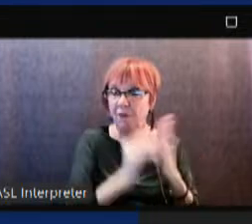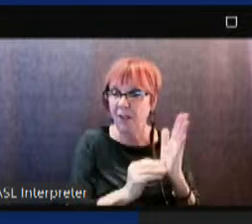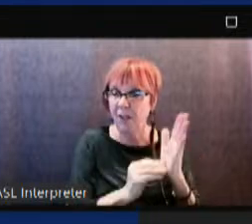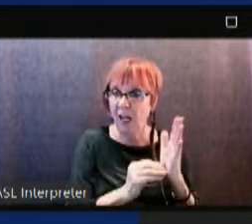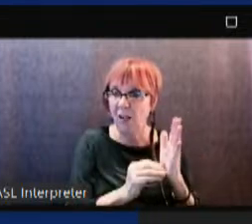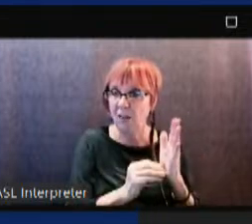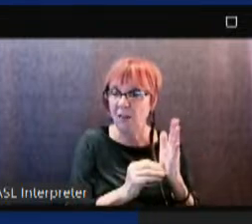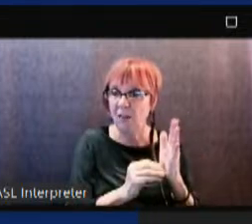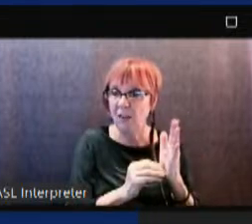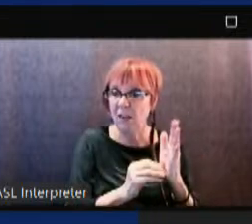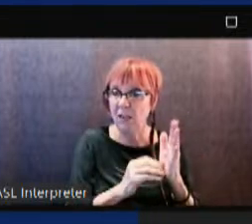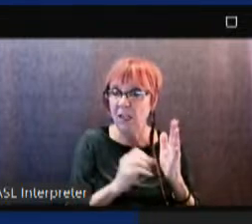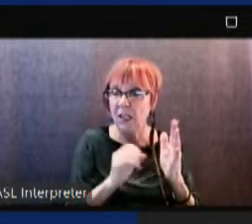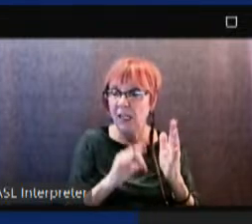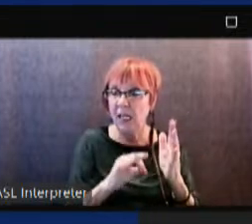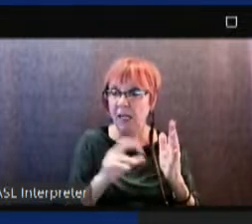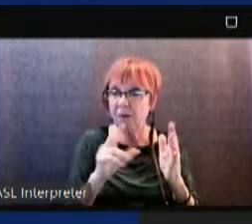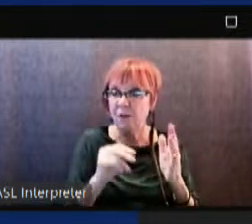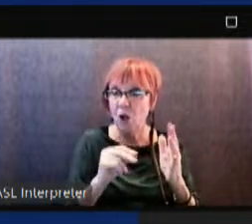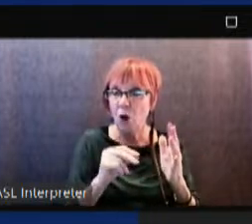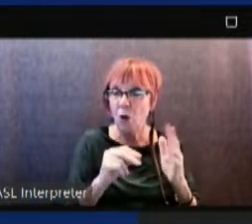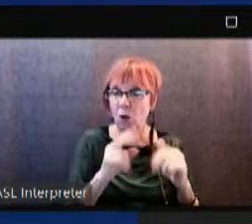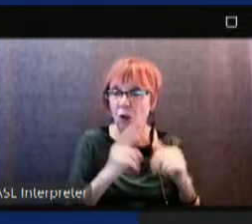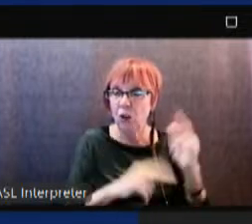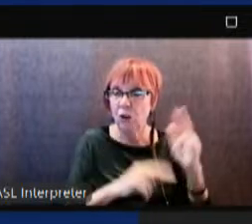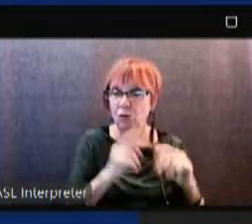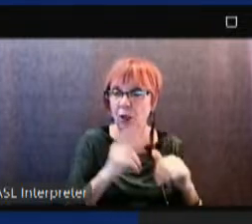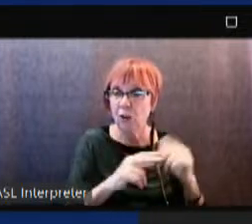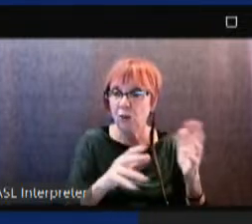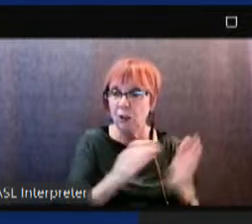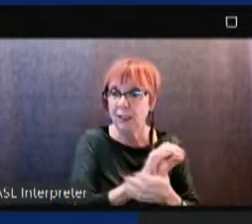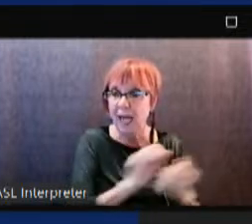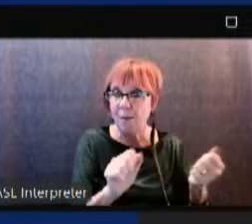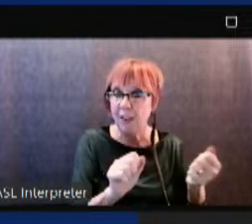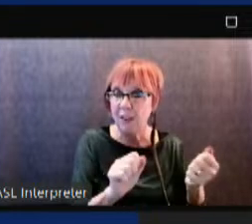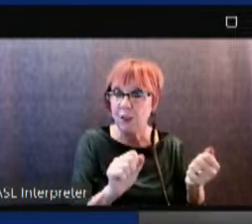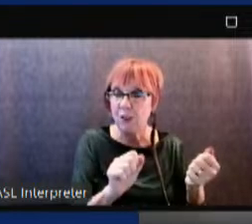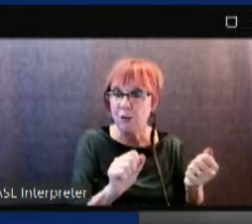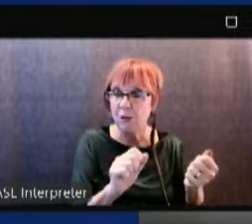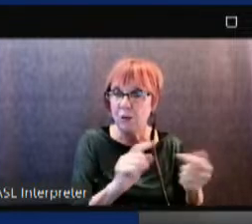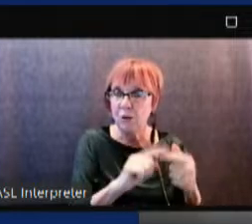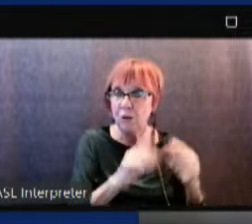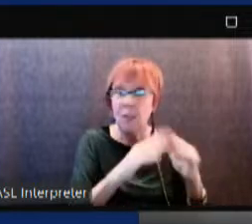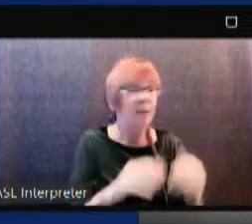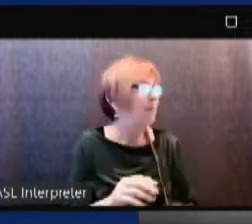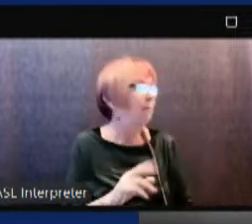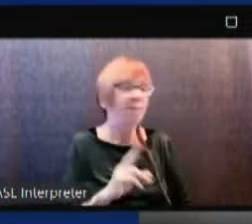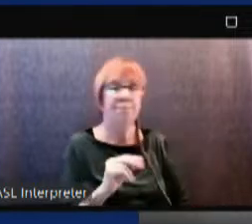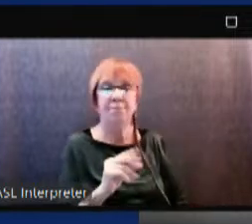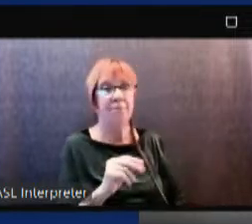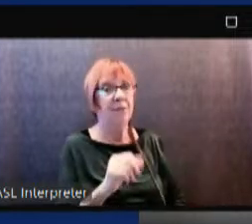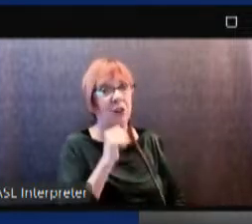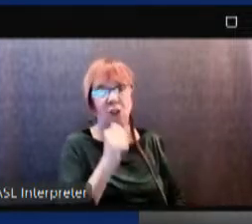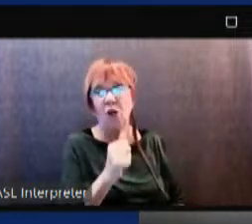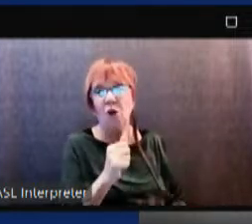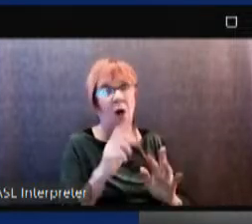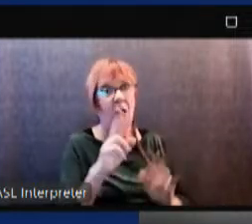no visible structural damage to their home? Yeah, they should not complete an